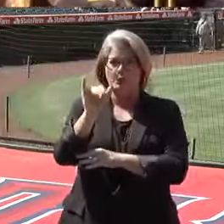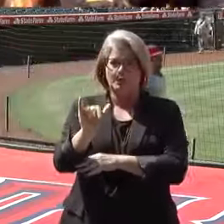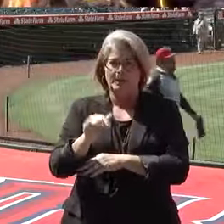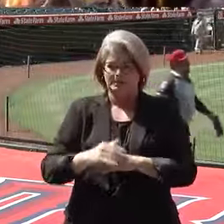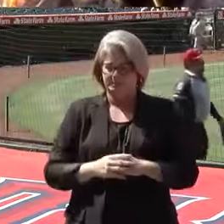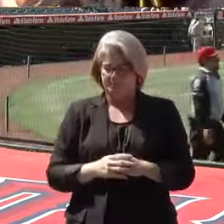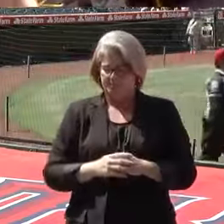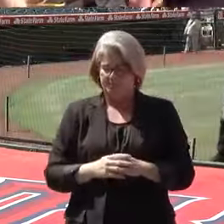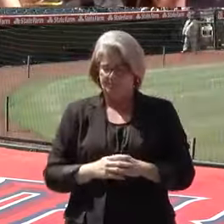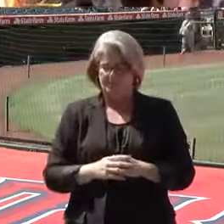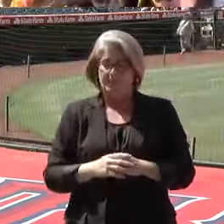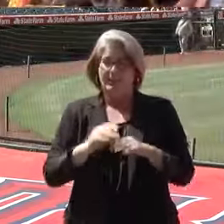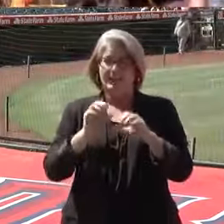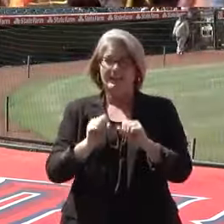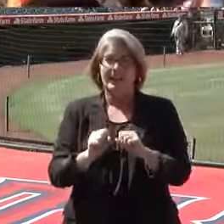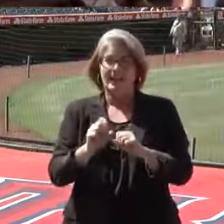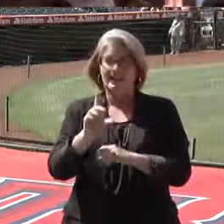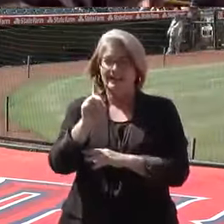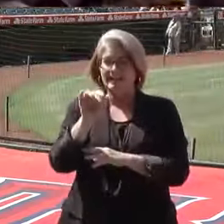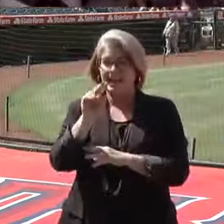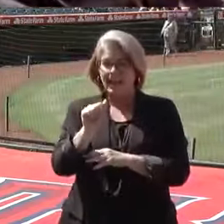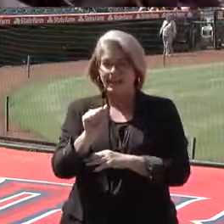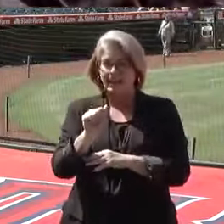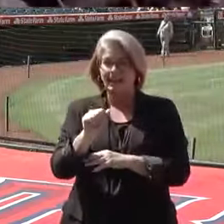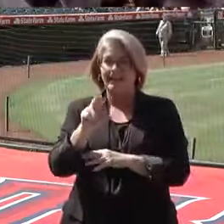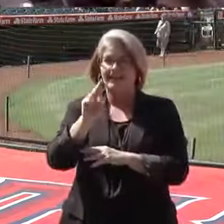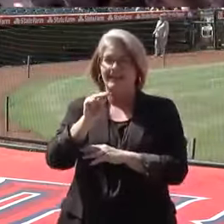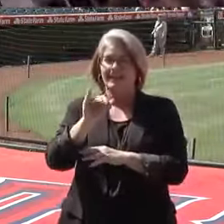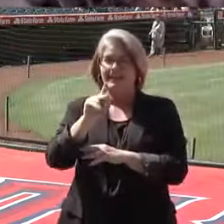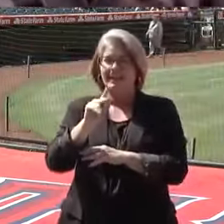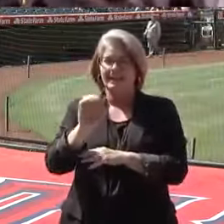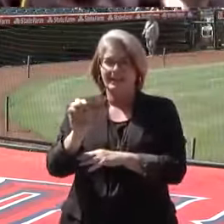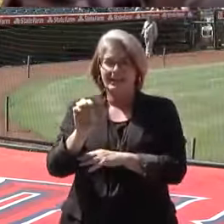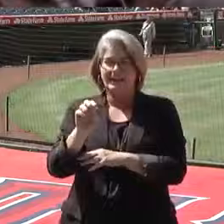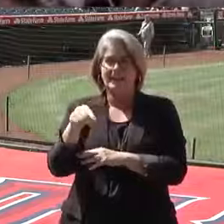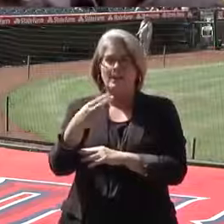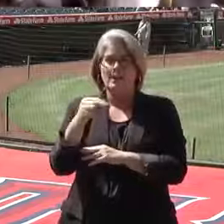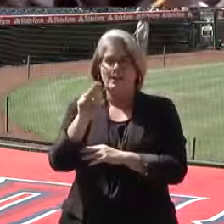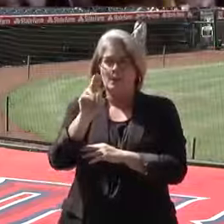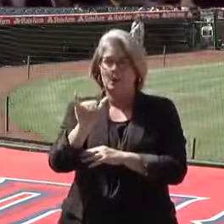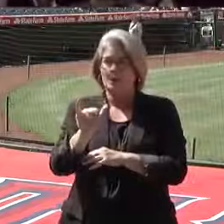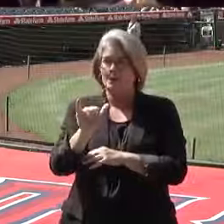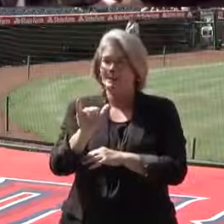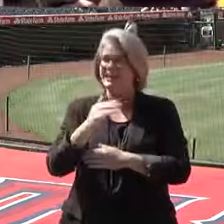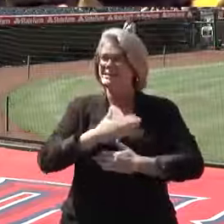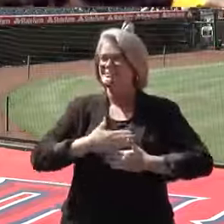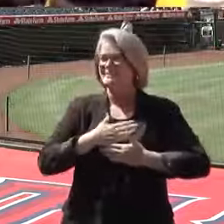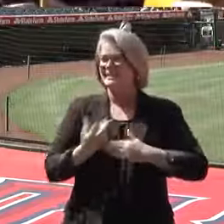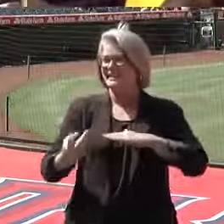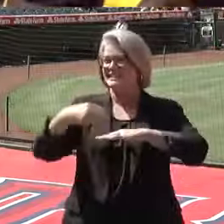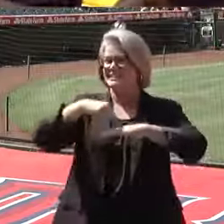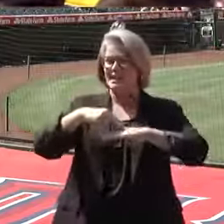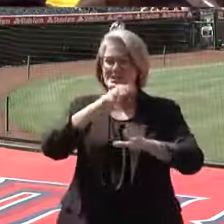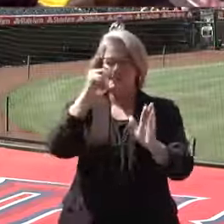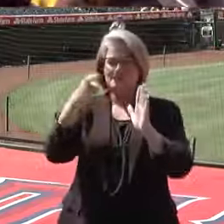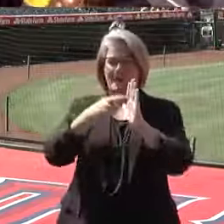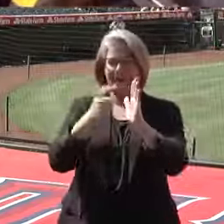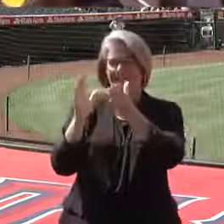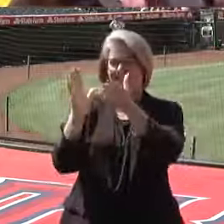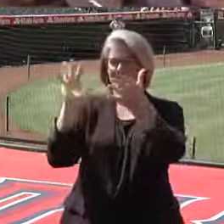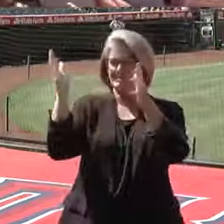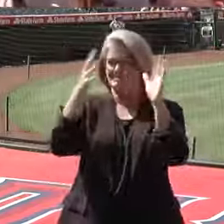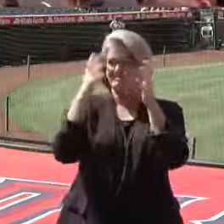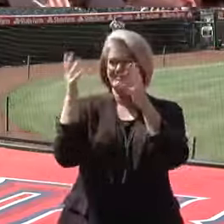Would Diana, Nikki, and Hui please stand to be recognized, and would the audience please join me in congratulating them?